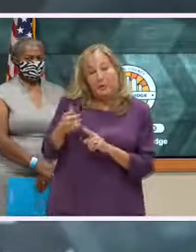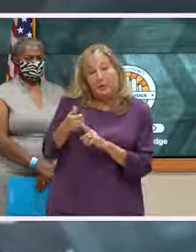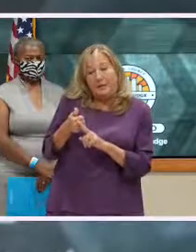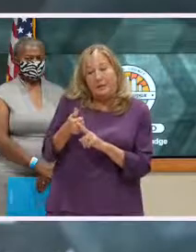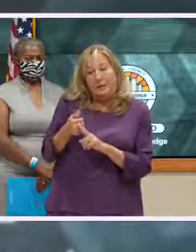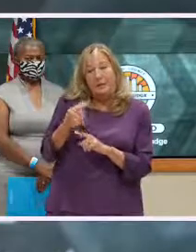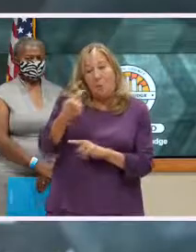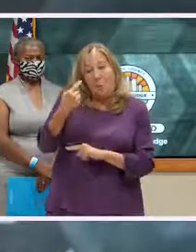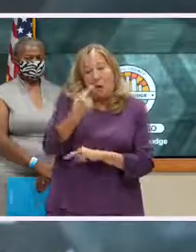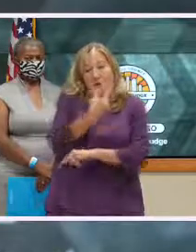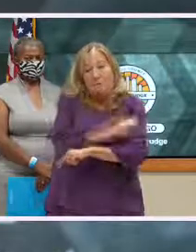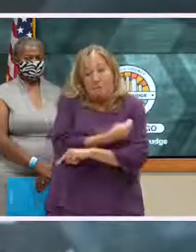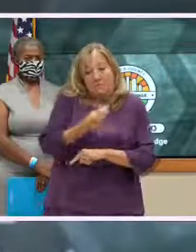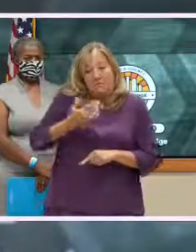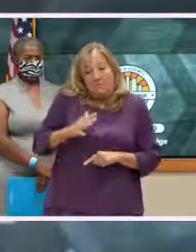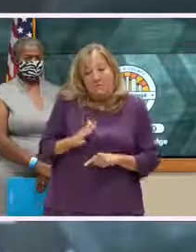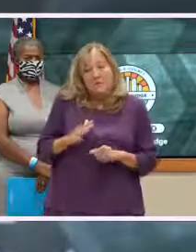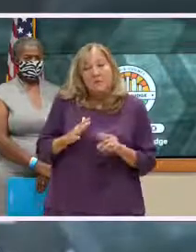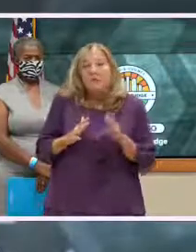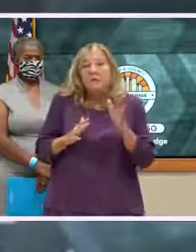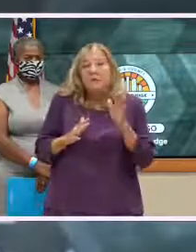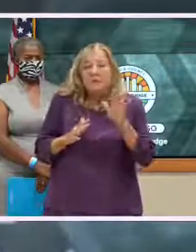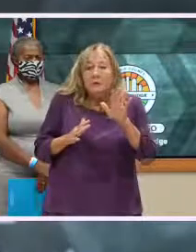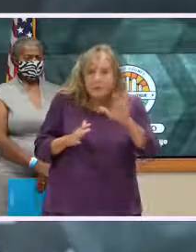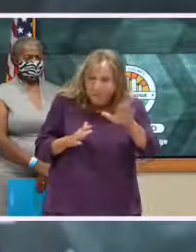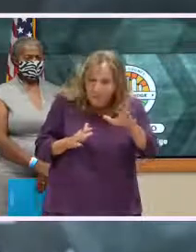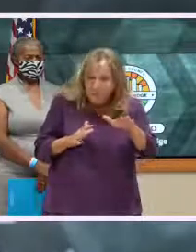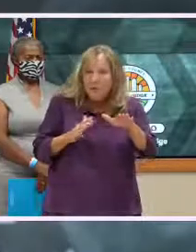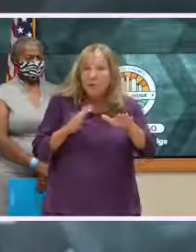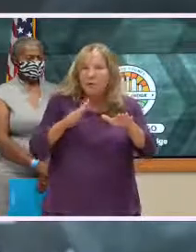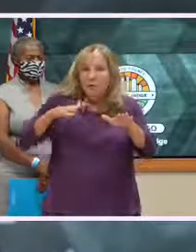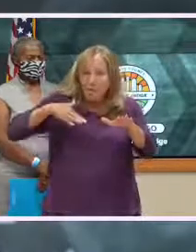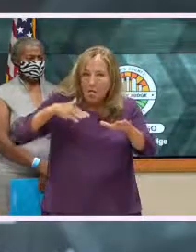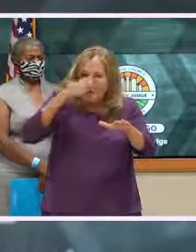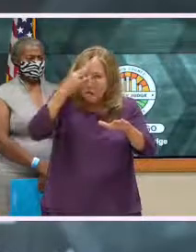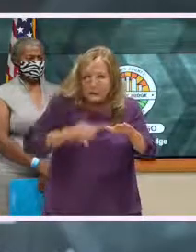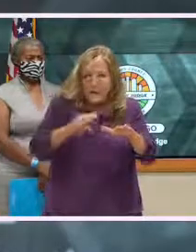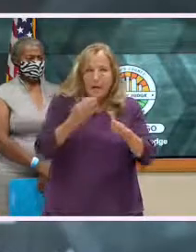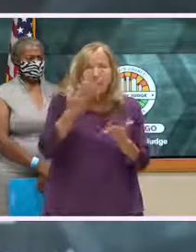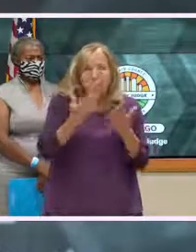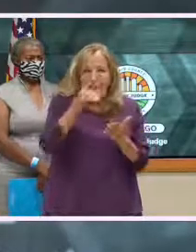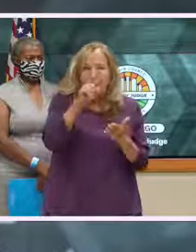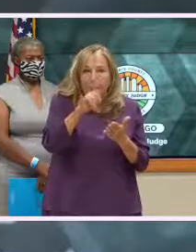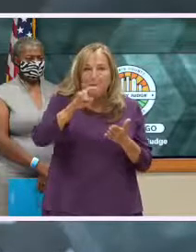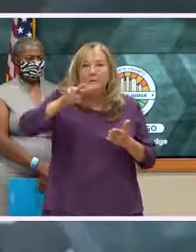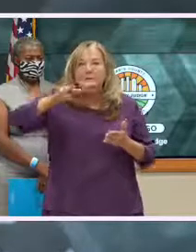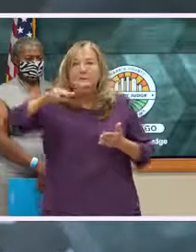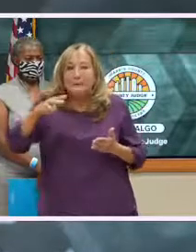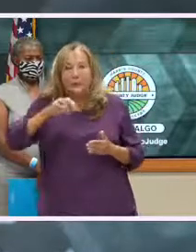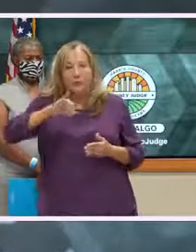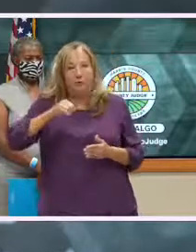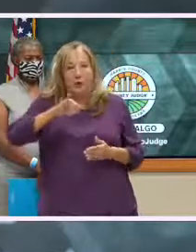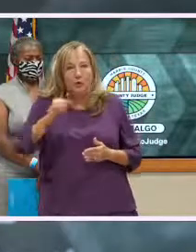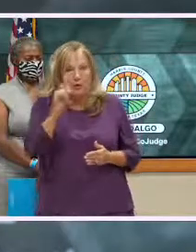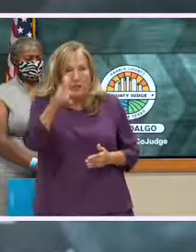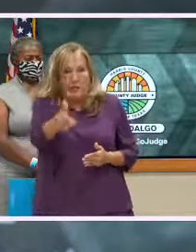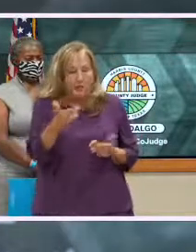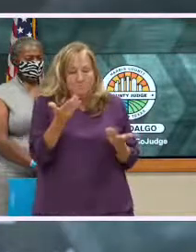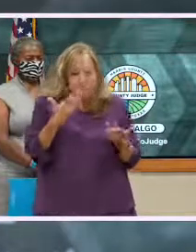There's a possibility you may need a second dose at some point. We've not gotten that guidance yet. A couple of other